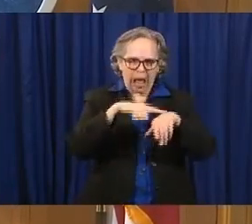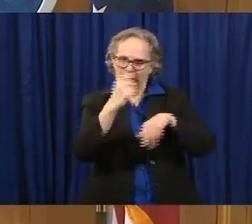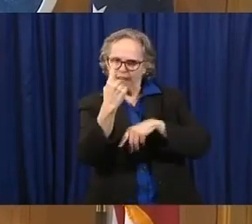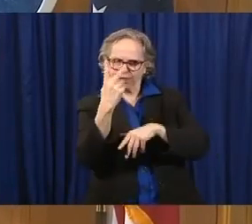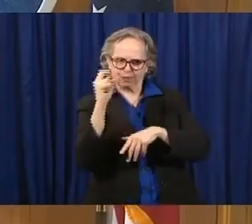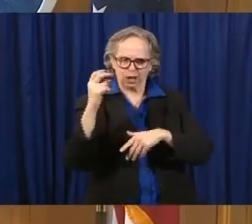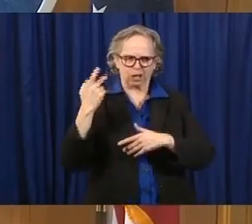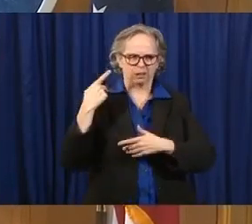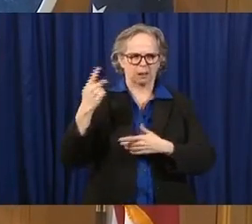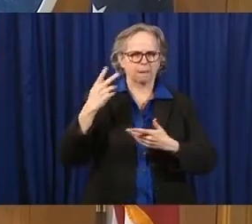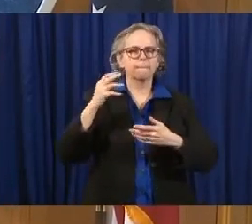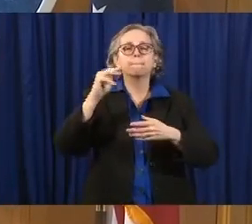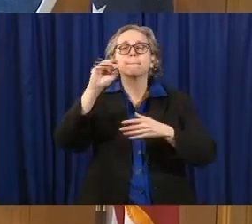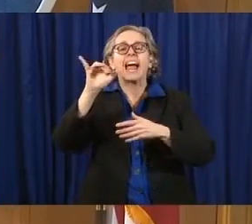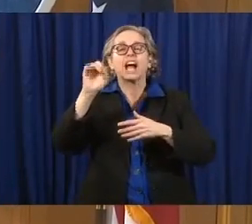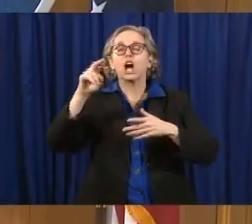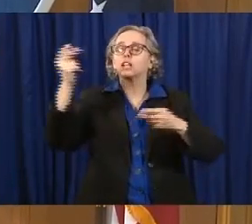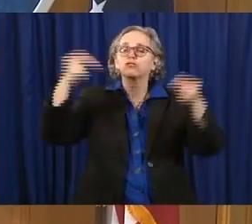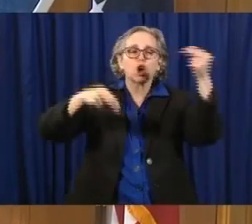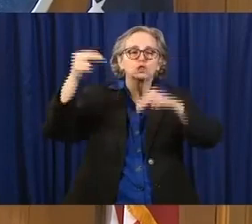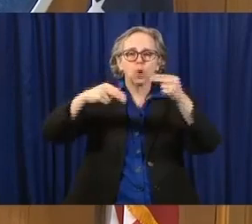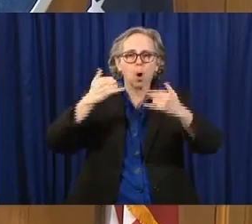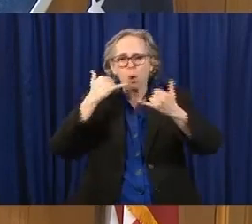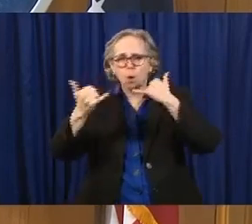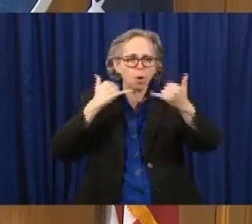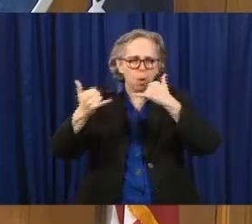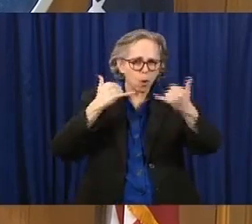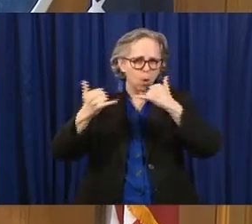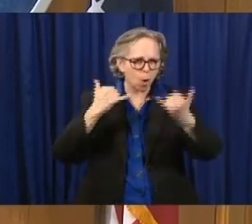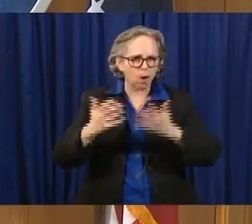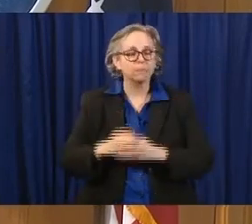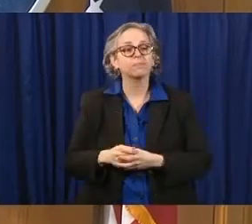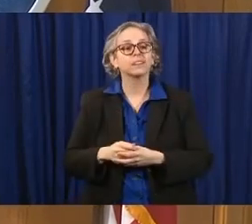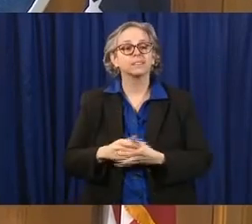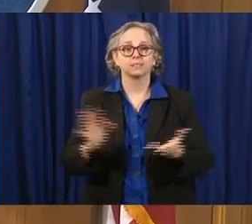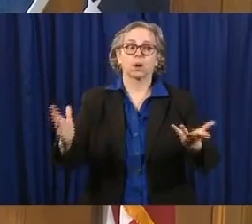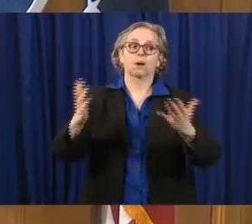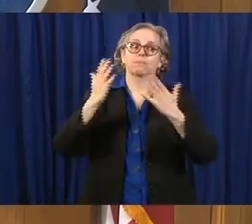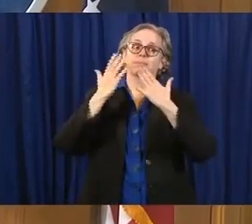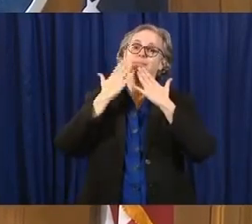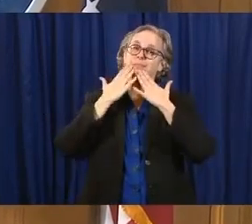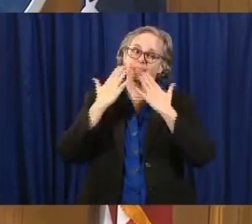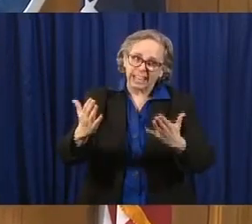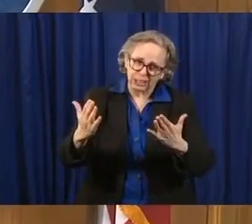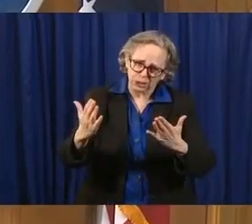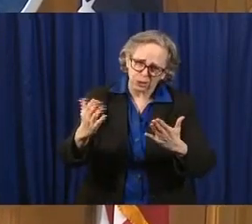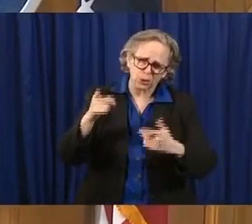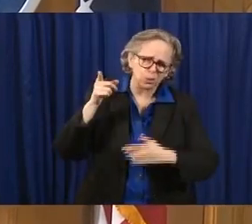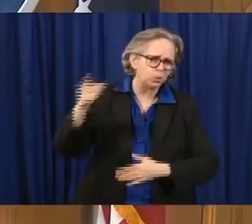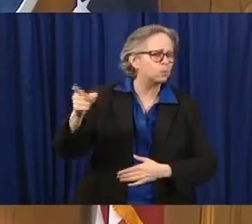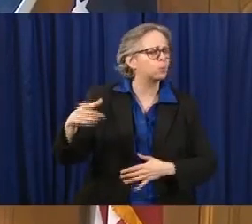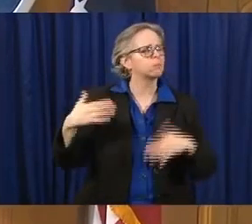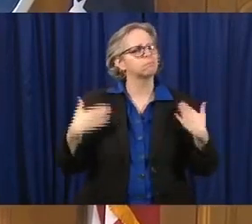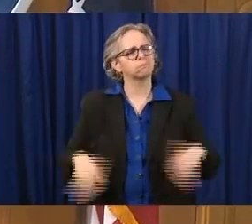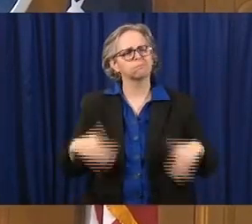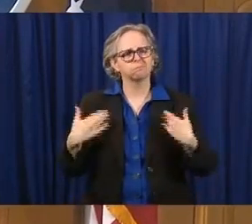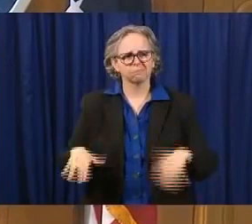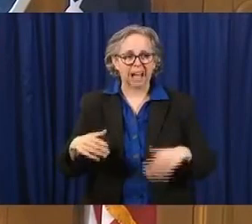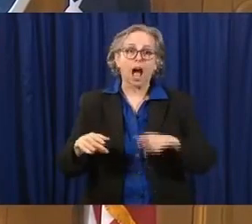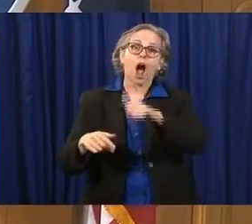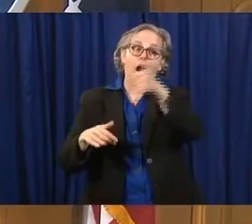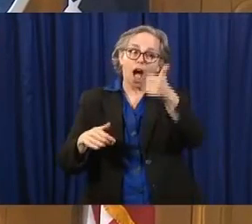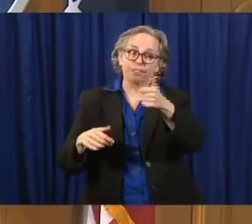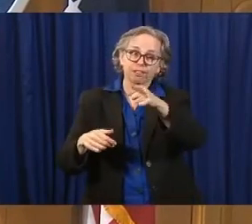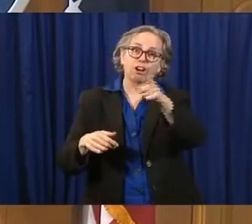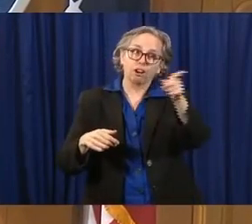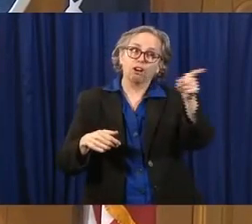mayors of the state, and I just want to thank Mayor Ginther, but also every other mayor, big and